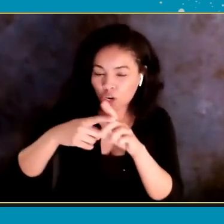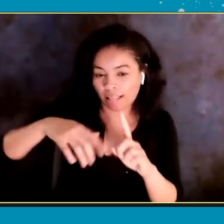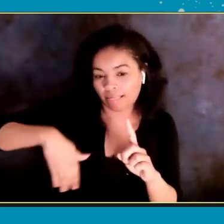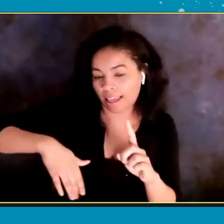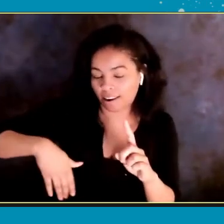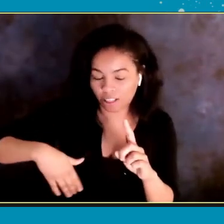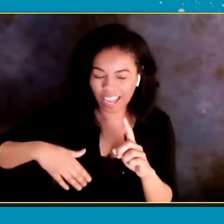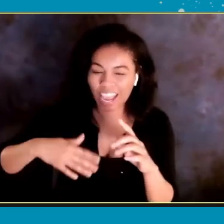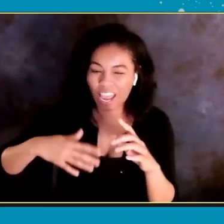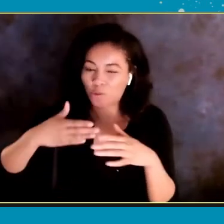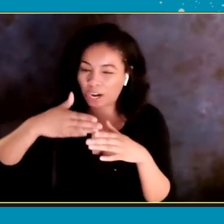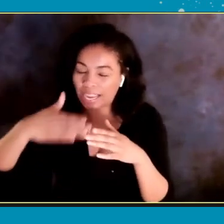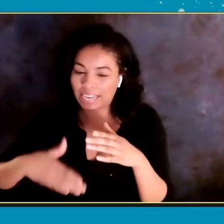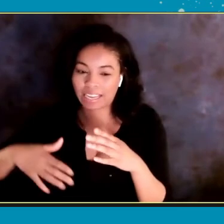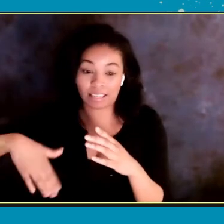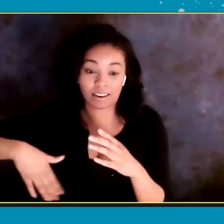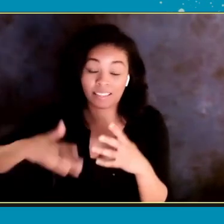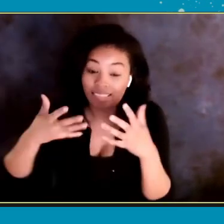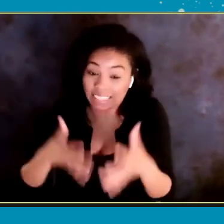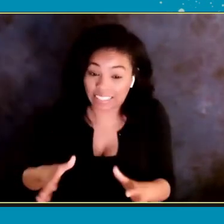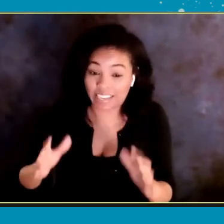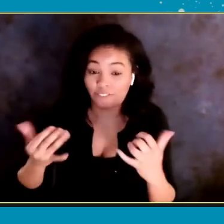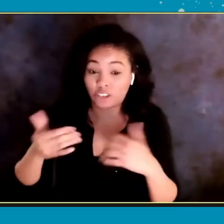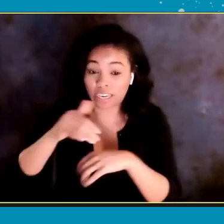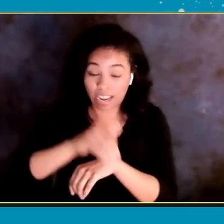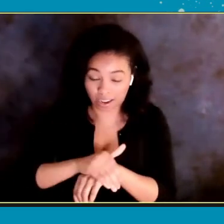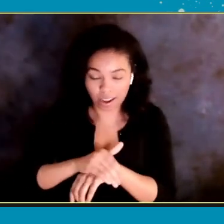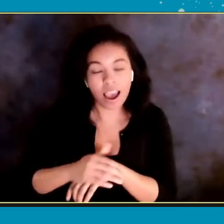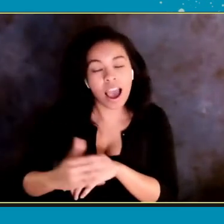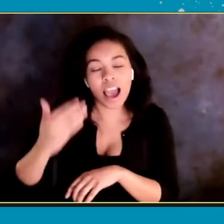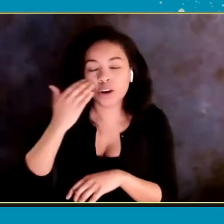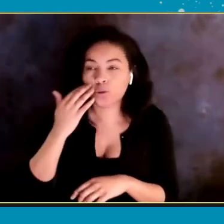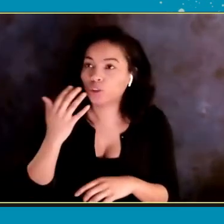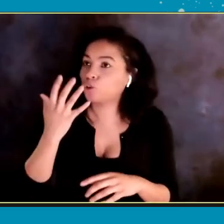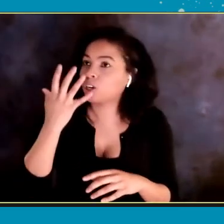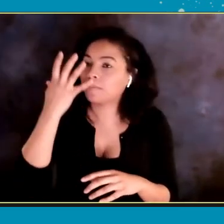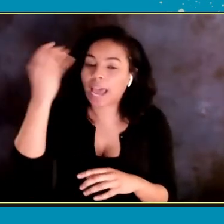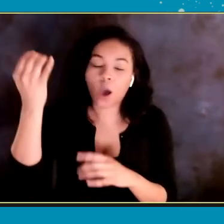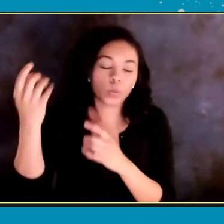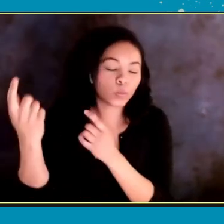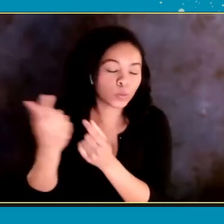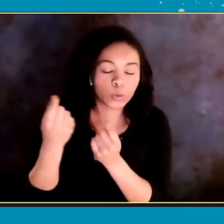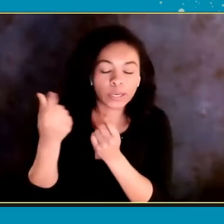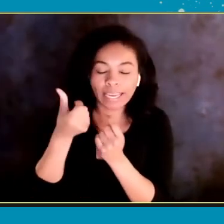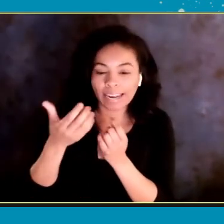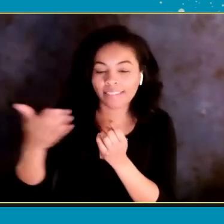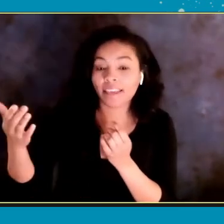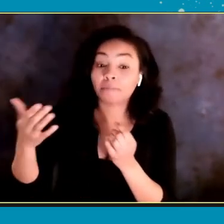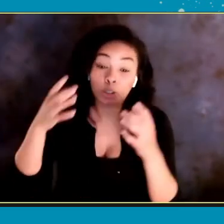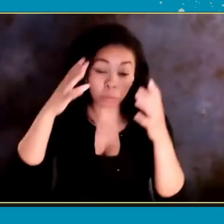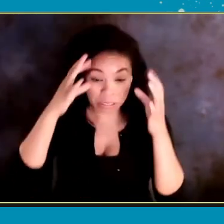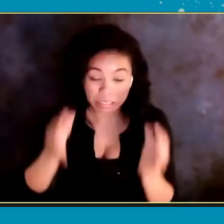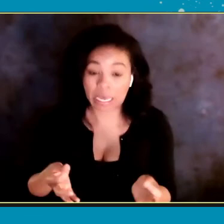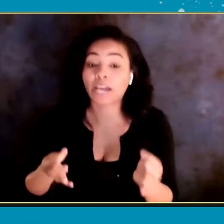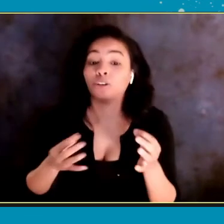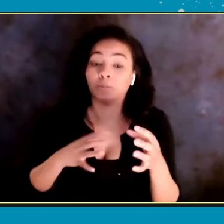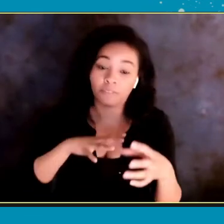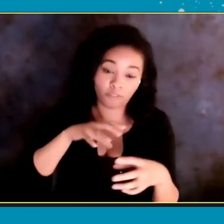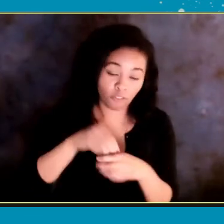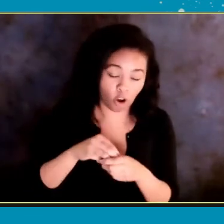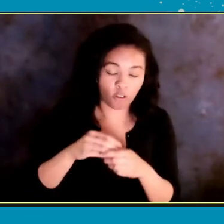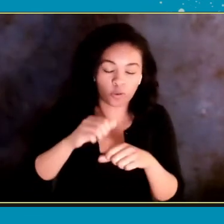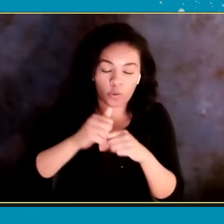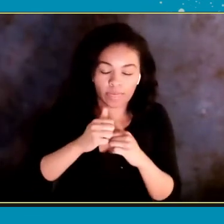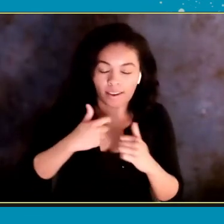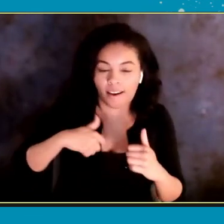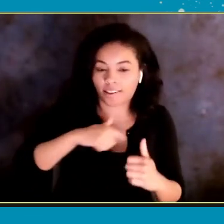you. That's it for tonight. I know you could have been anywhere in the world, but you chose to hang out with us on the front line and learn with us